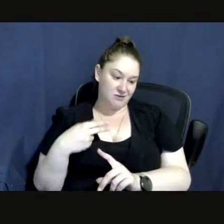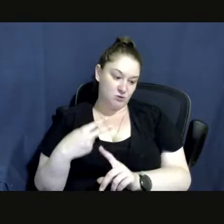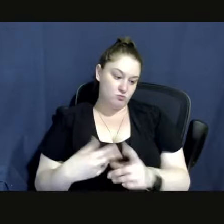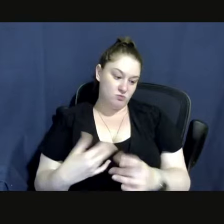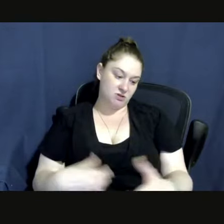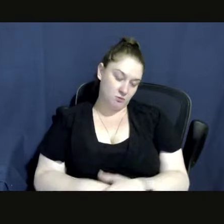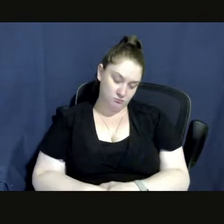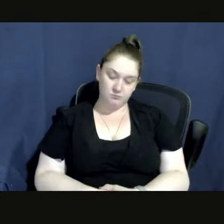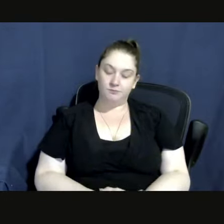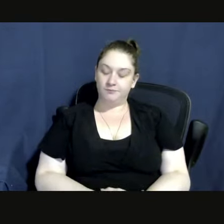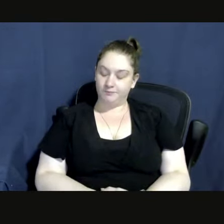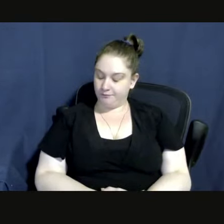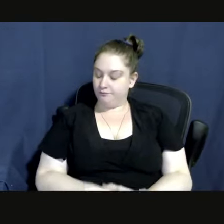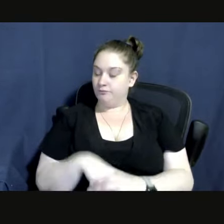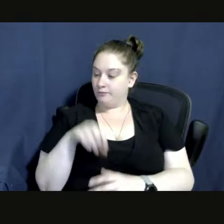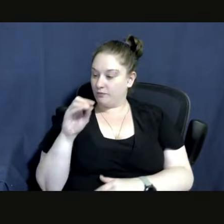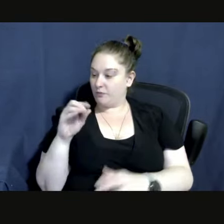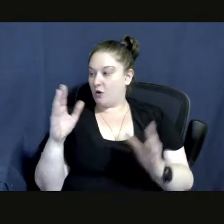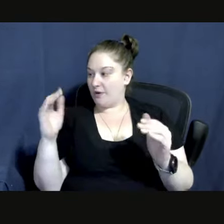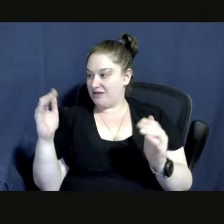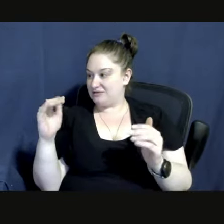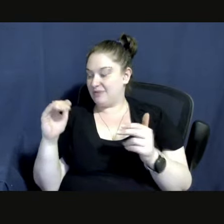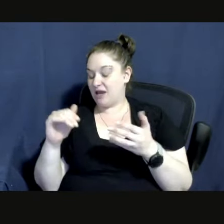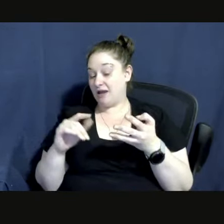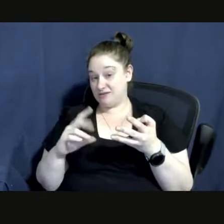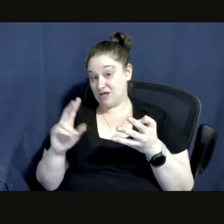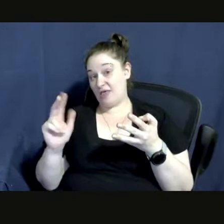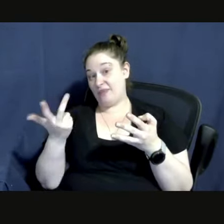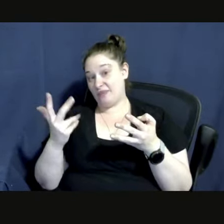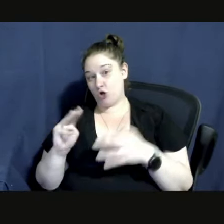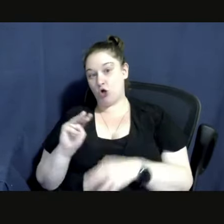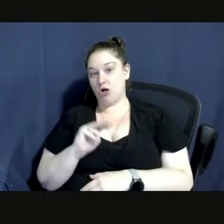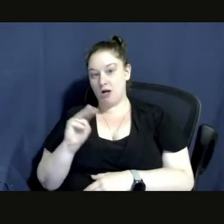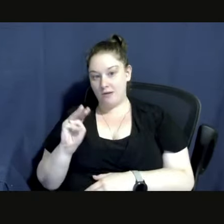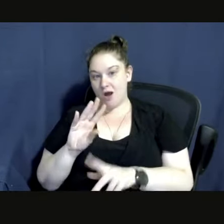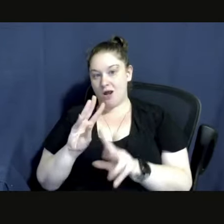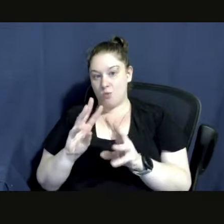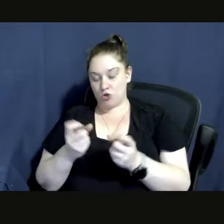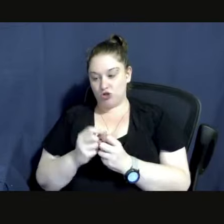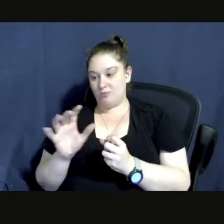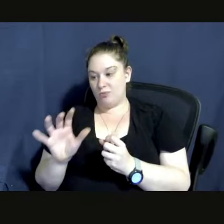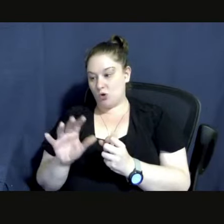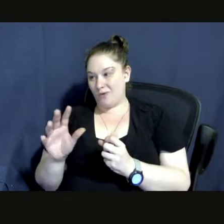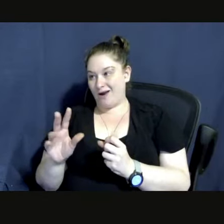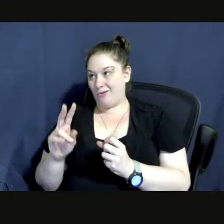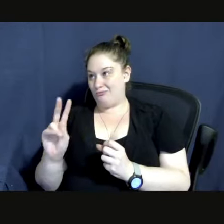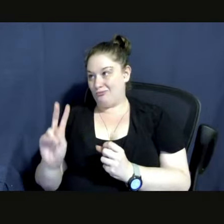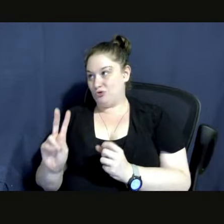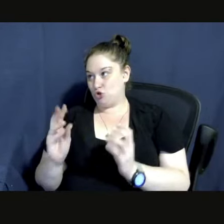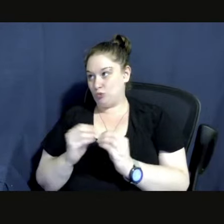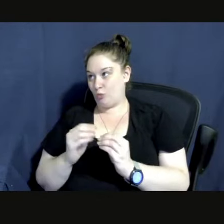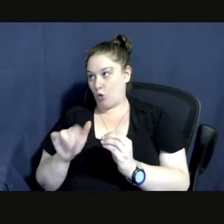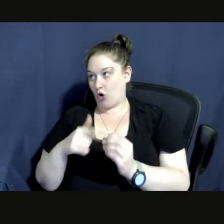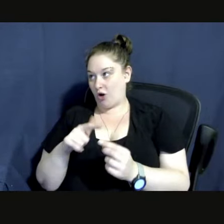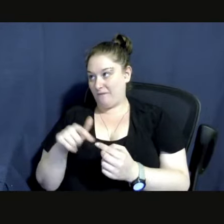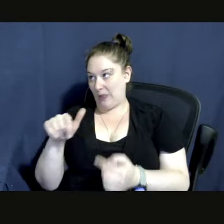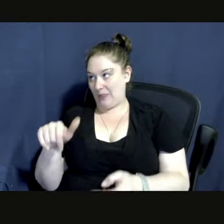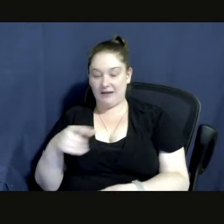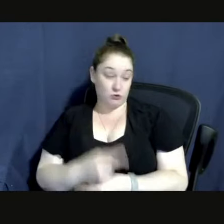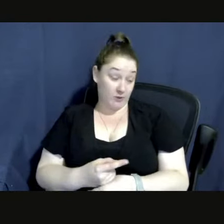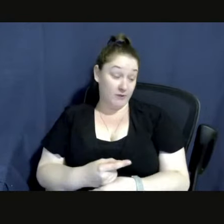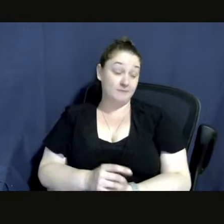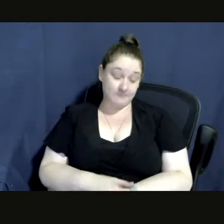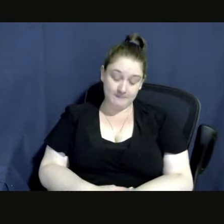So plan on a third Monday work session, basically round two of this? Yes. Okay. Ready. All